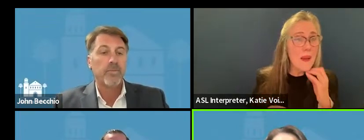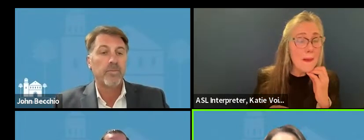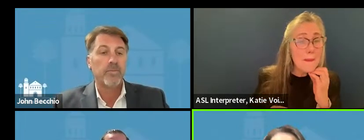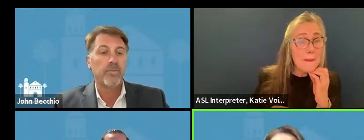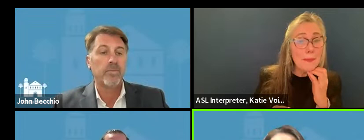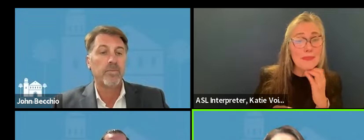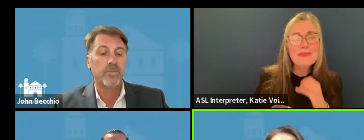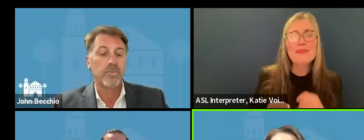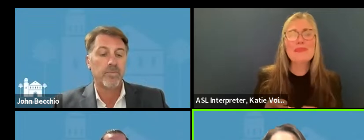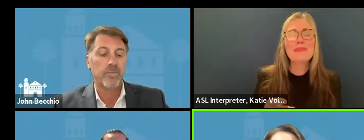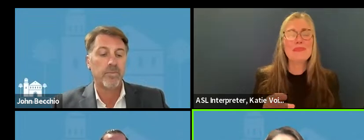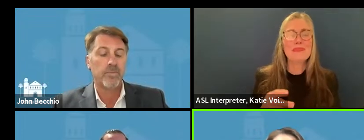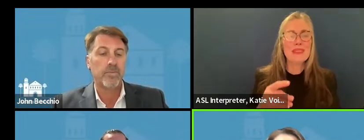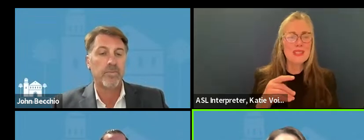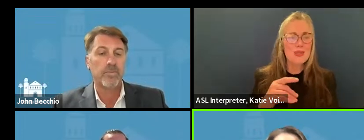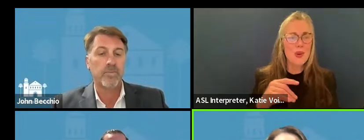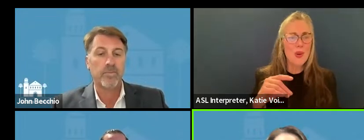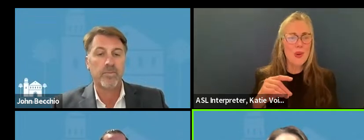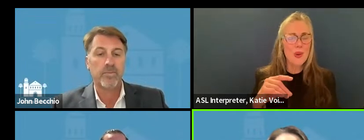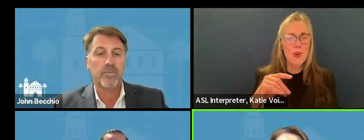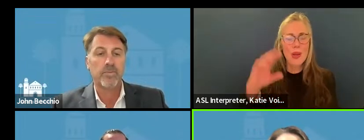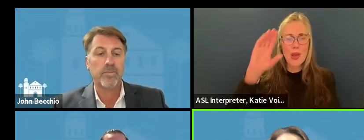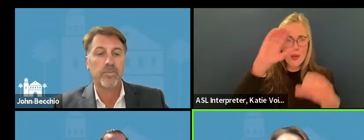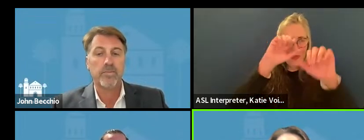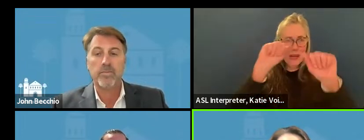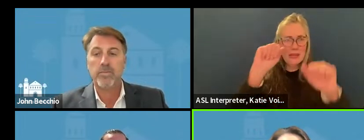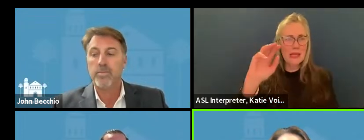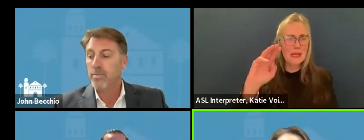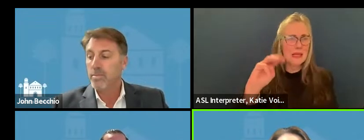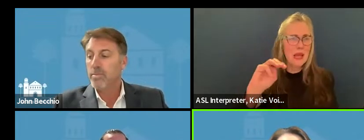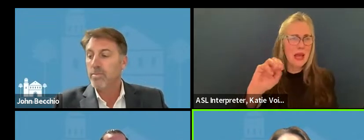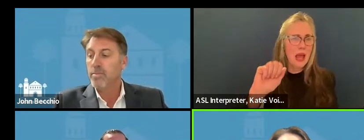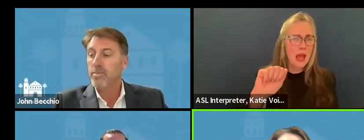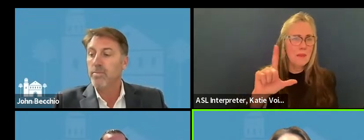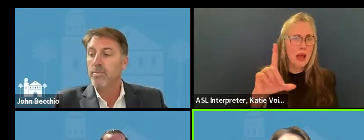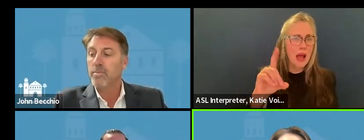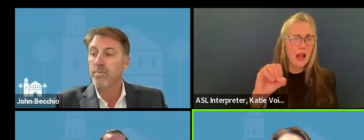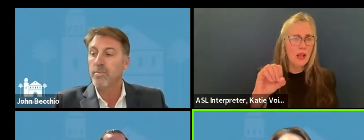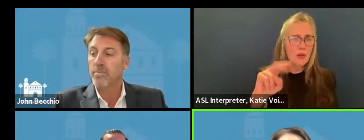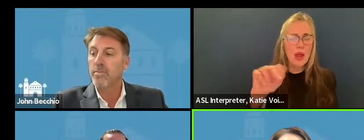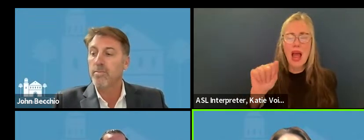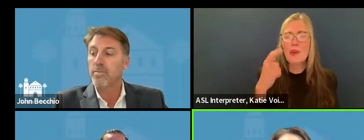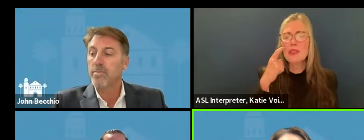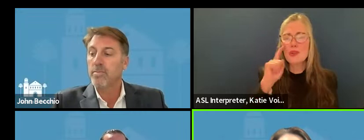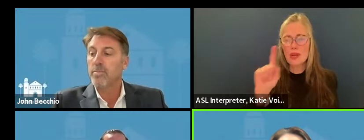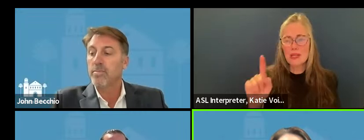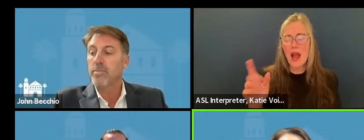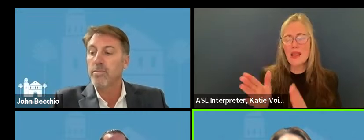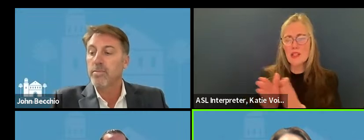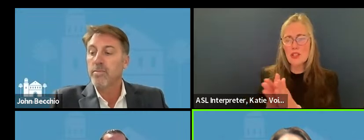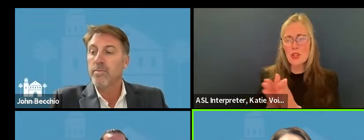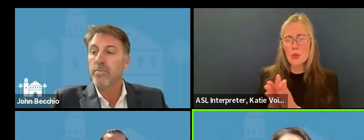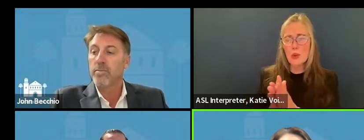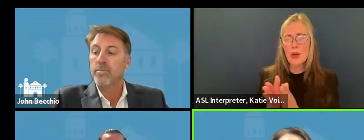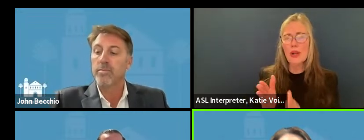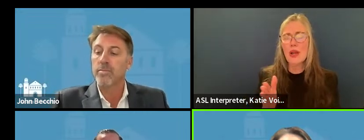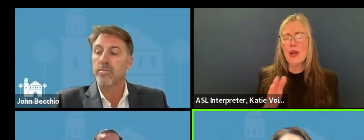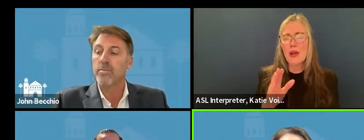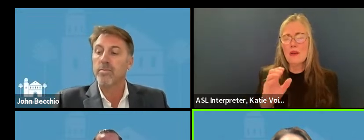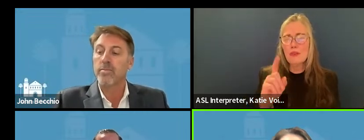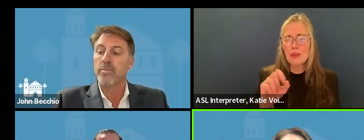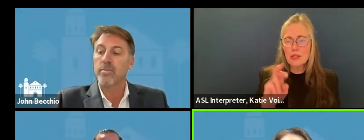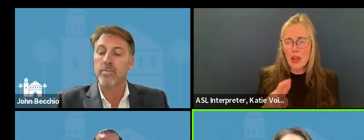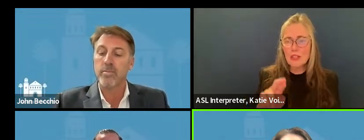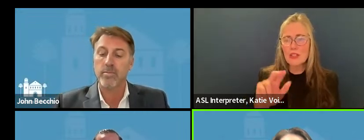Thank you. Sorry, before board members come on, I do want to acknowledge the work of both Dr. Vecchio, Ms. Ann